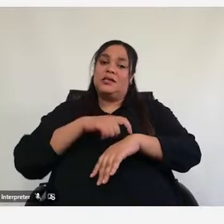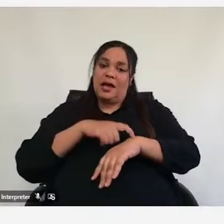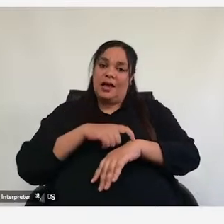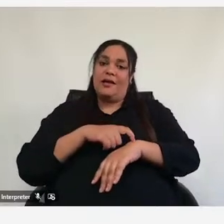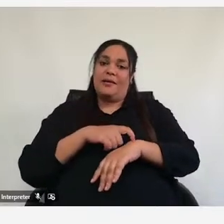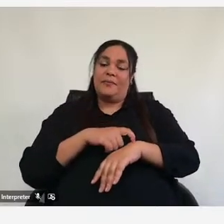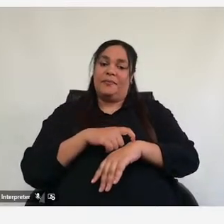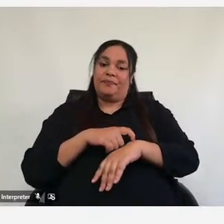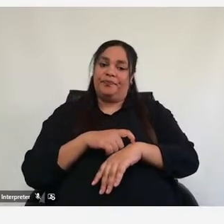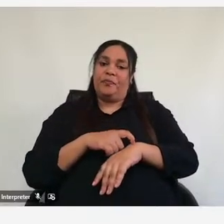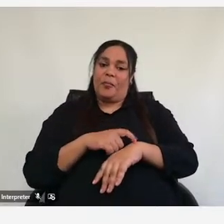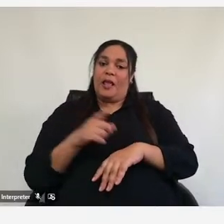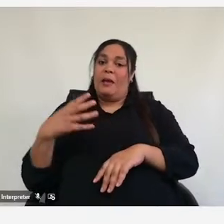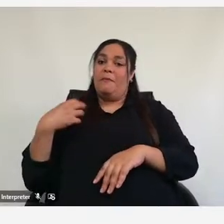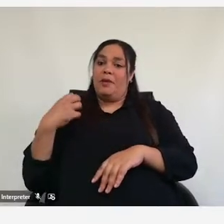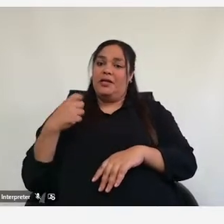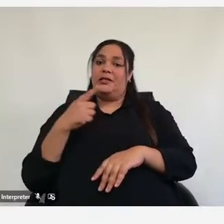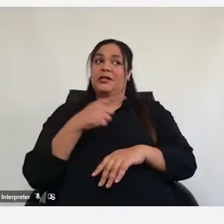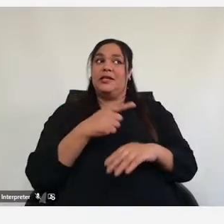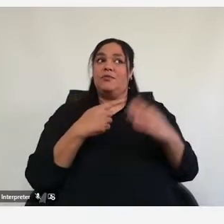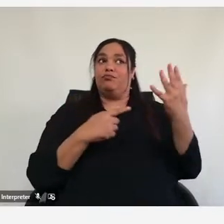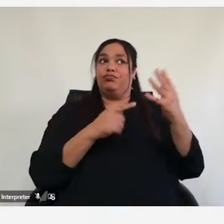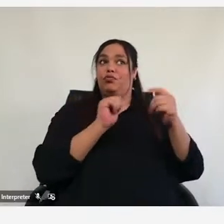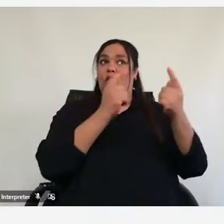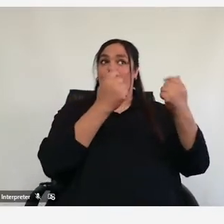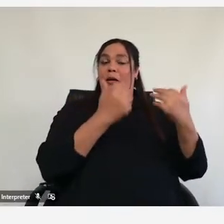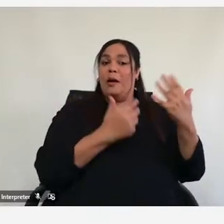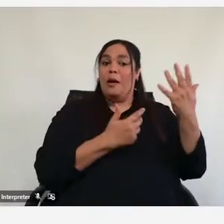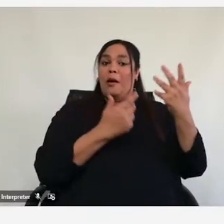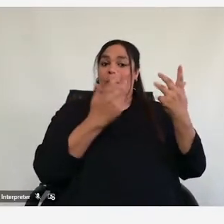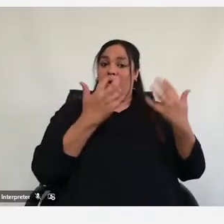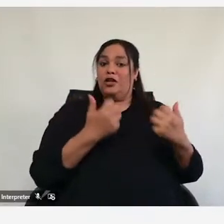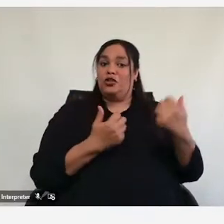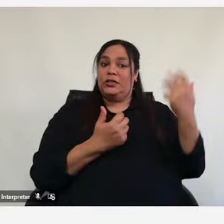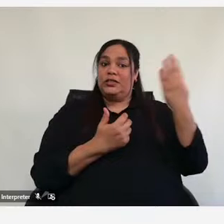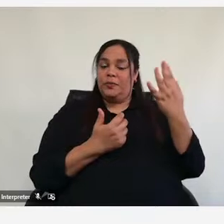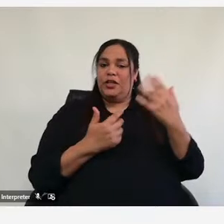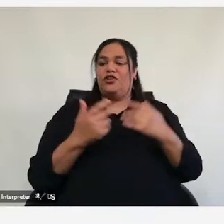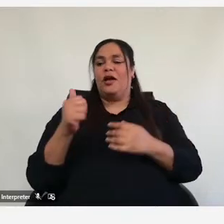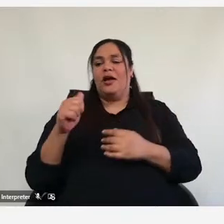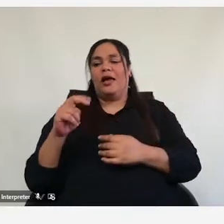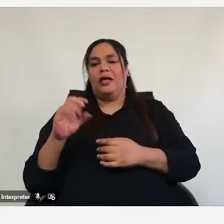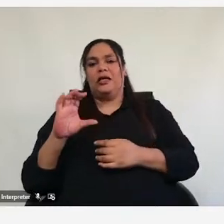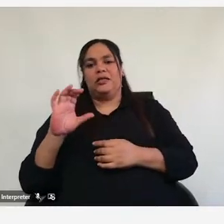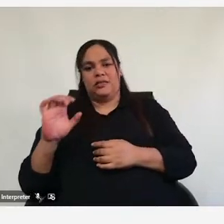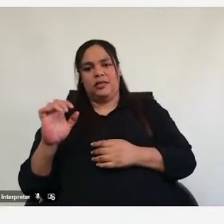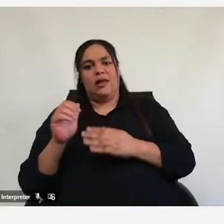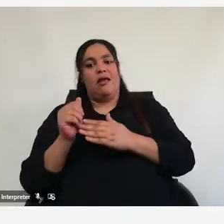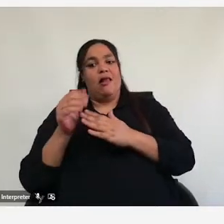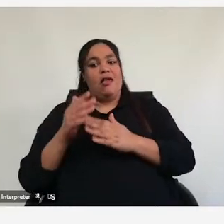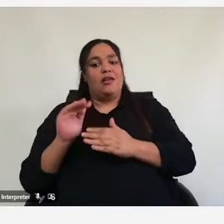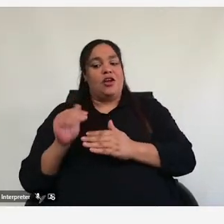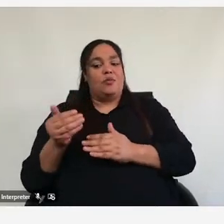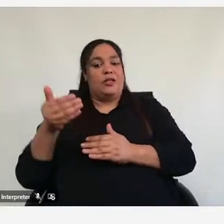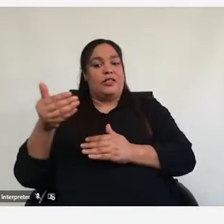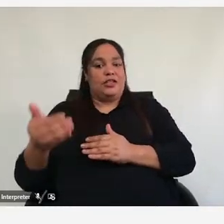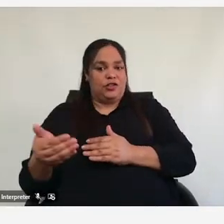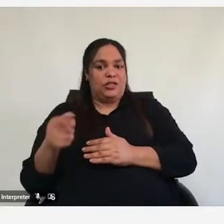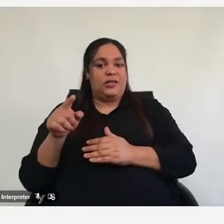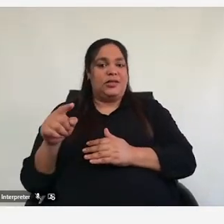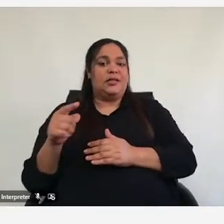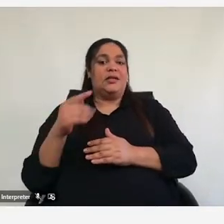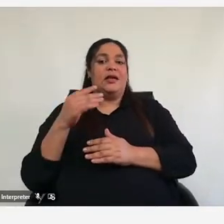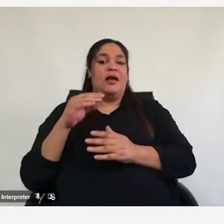very moment the minister was presenting her budget speech that the ANC's leader of the opposition in the city